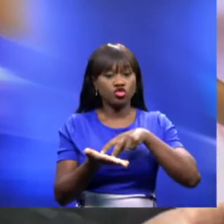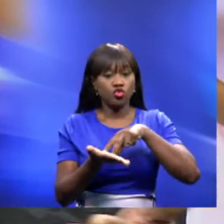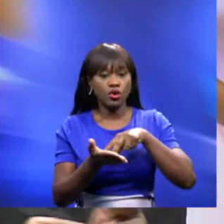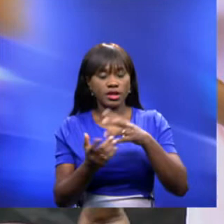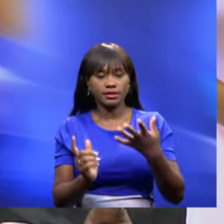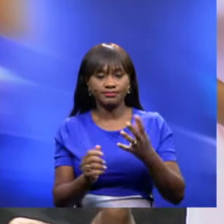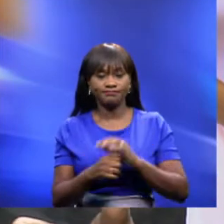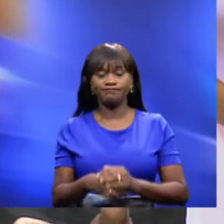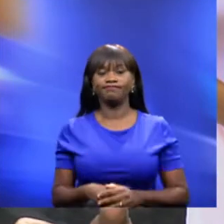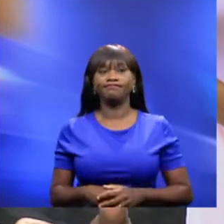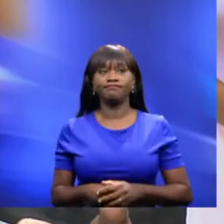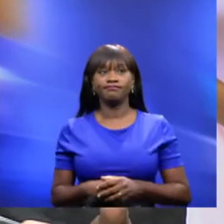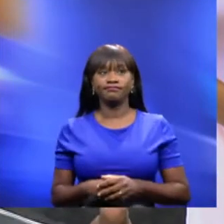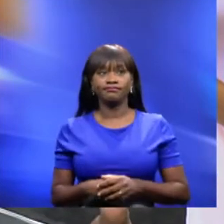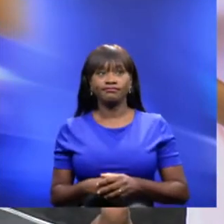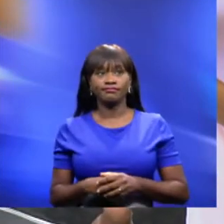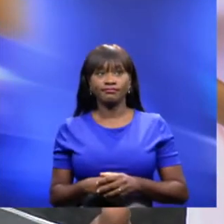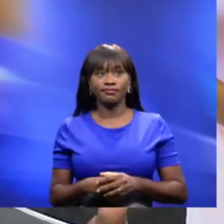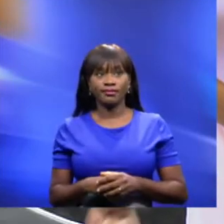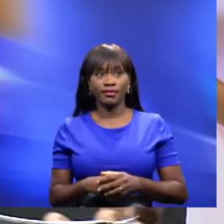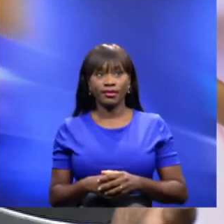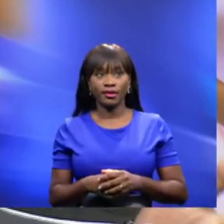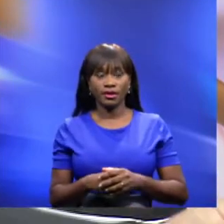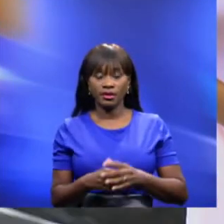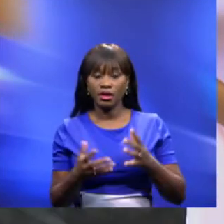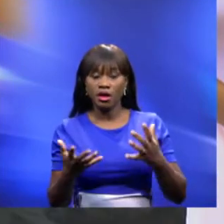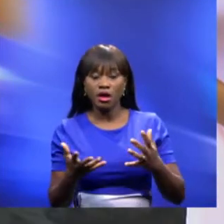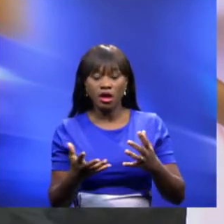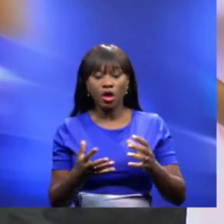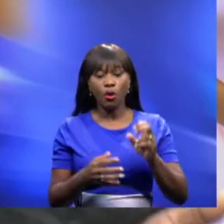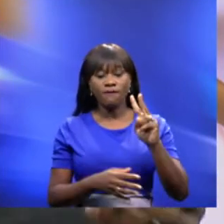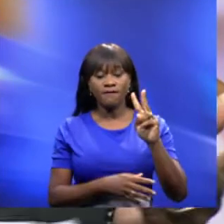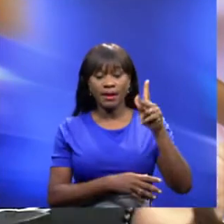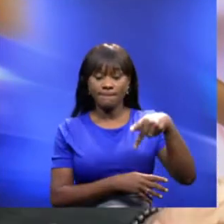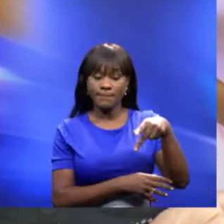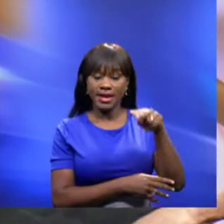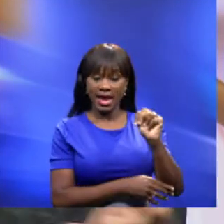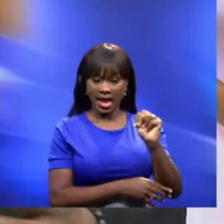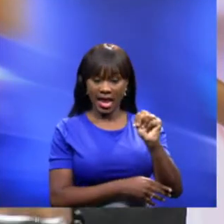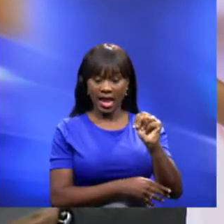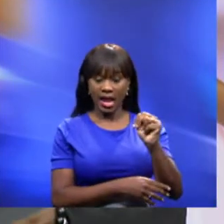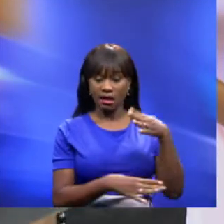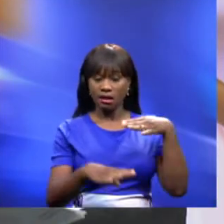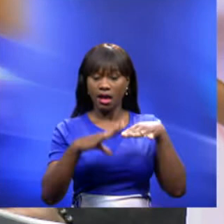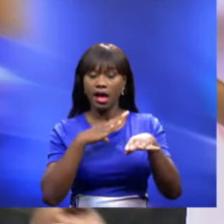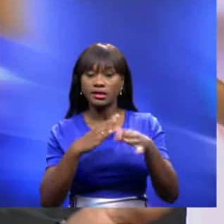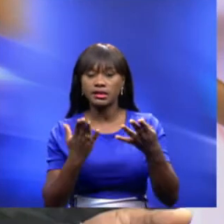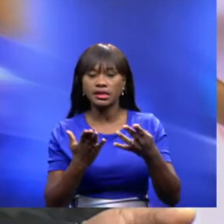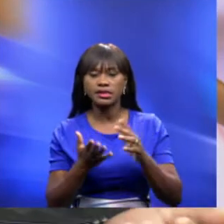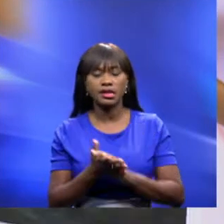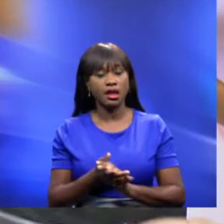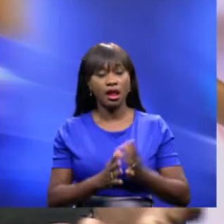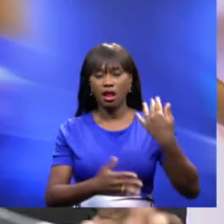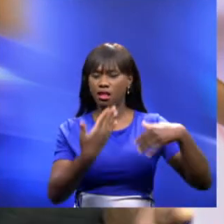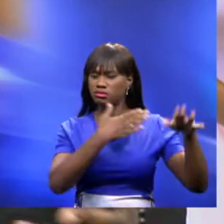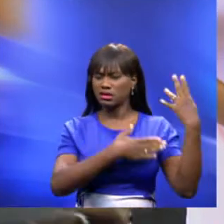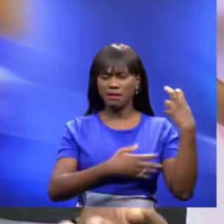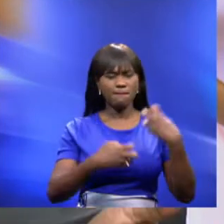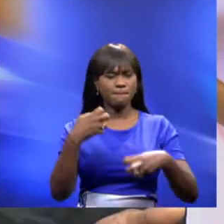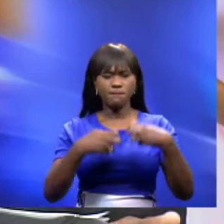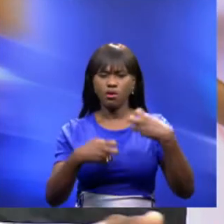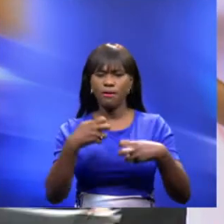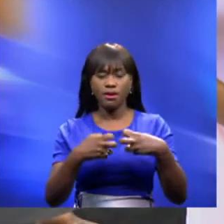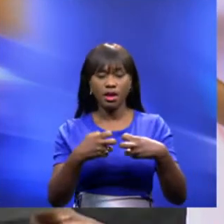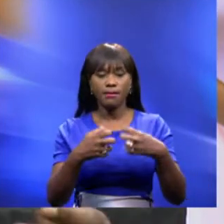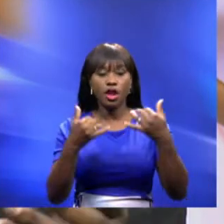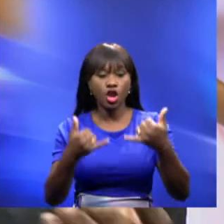COVID, something called remote desktop access or VPN access. That has been a problem since with the advent